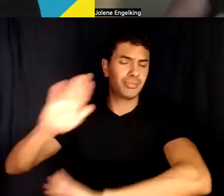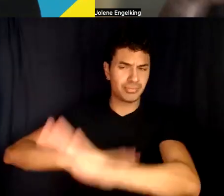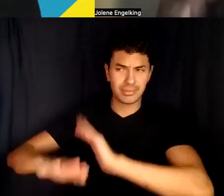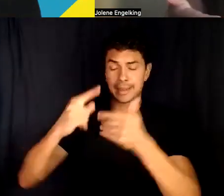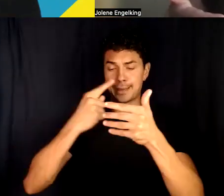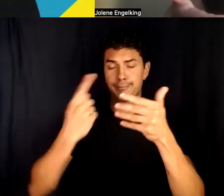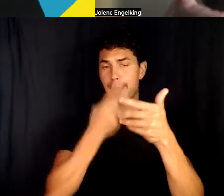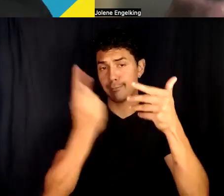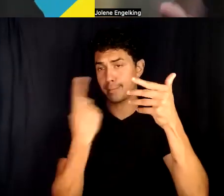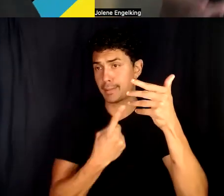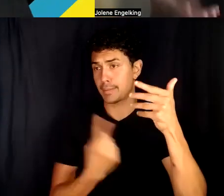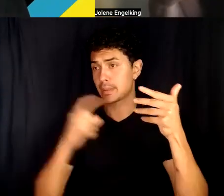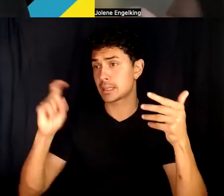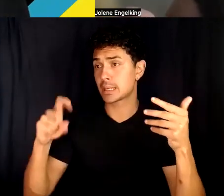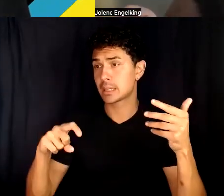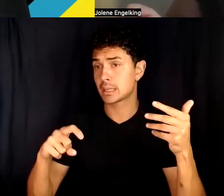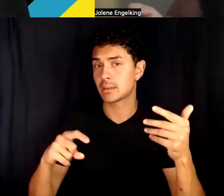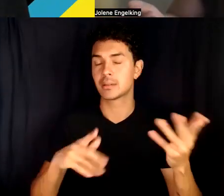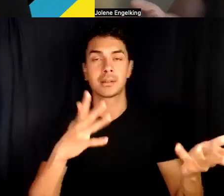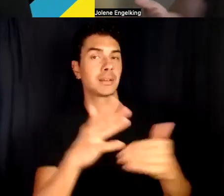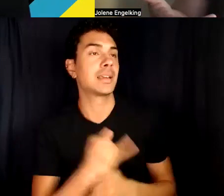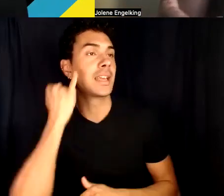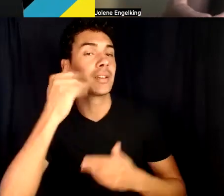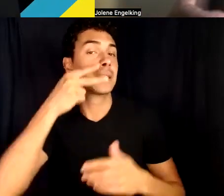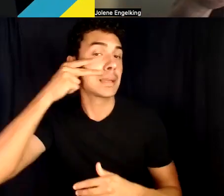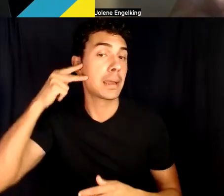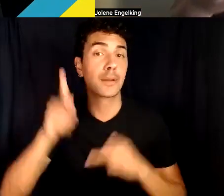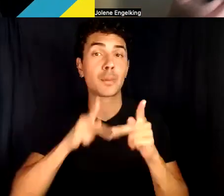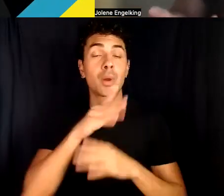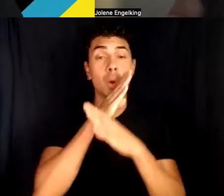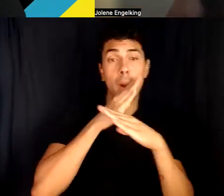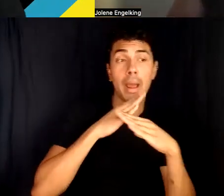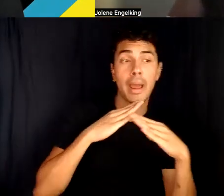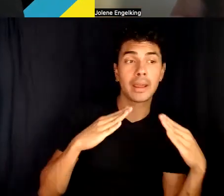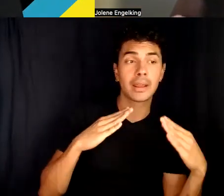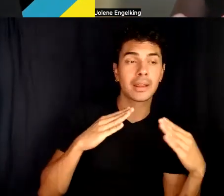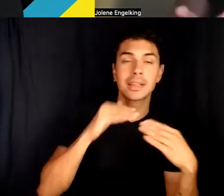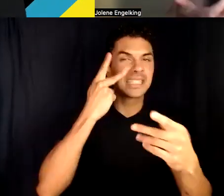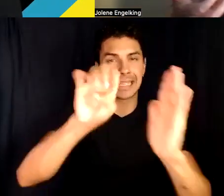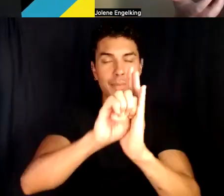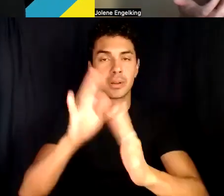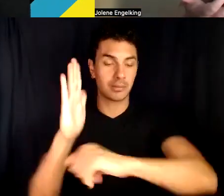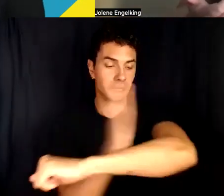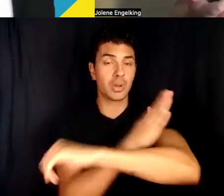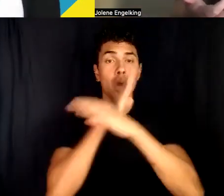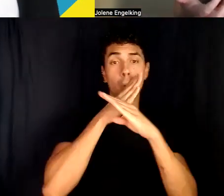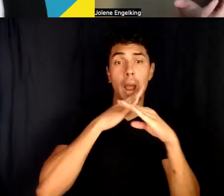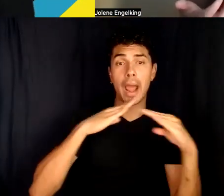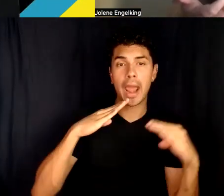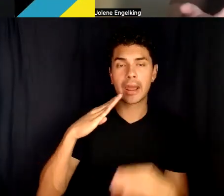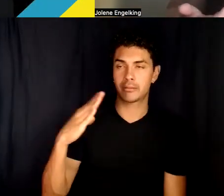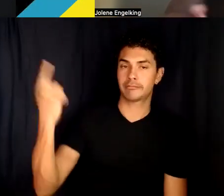are quiet or loud, we're doing something wrong, right? And we can never quite fit in. And so there's always this feeling of like a little